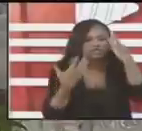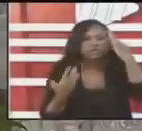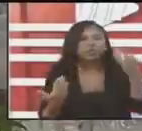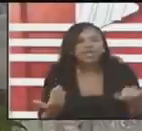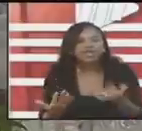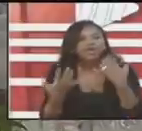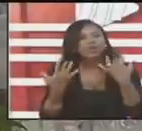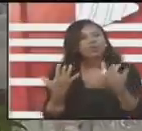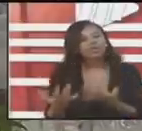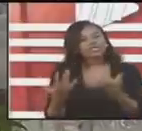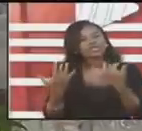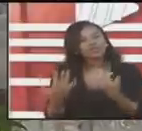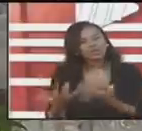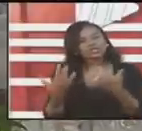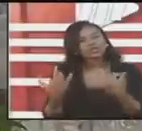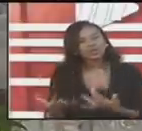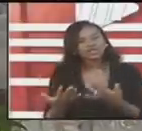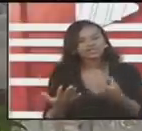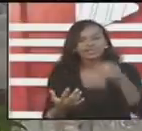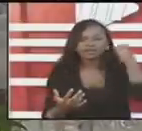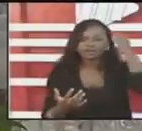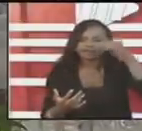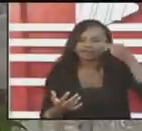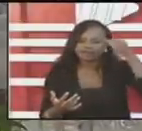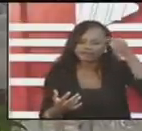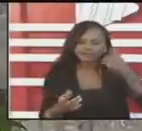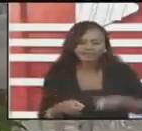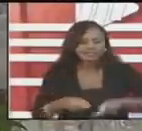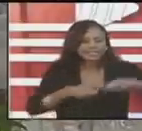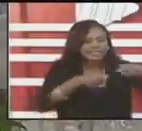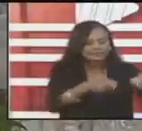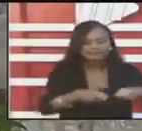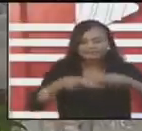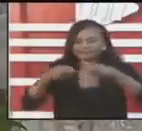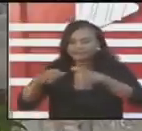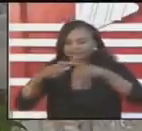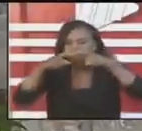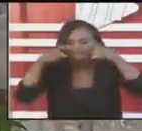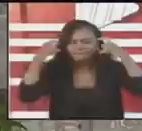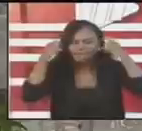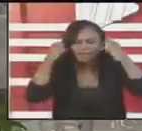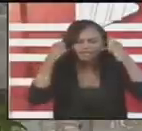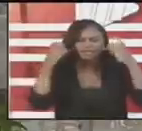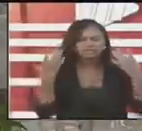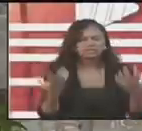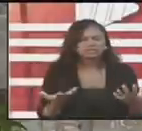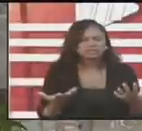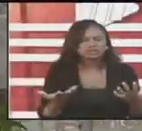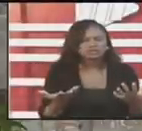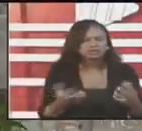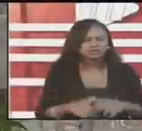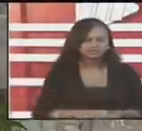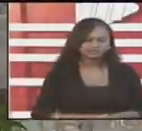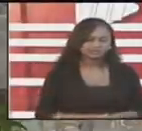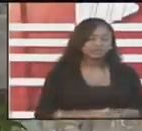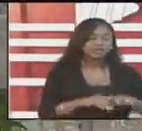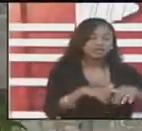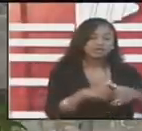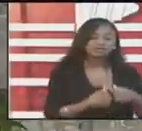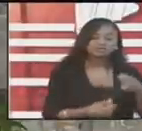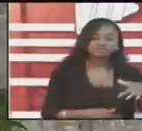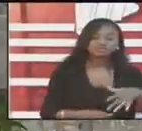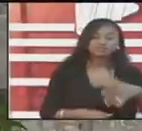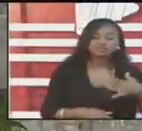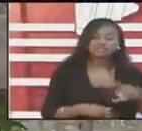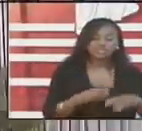government? How do you and the CMO feel about the level of mask wearing in Trinidad